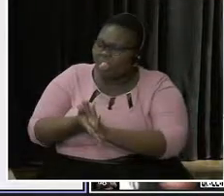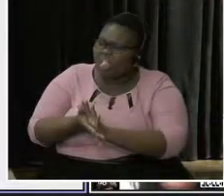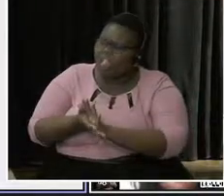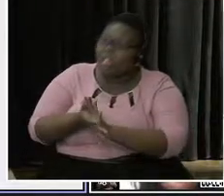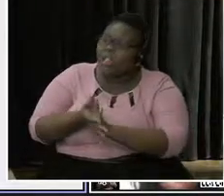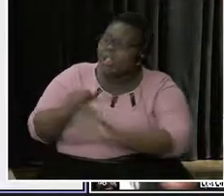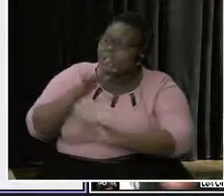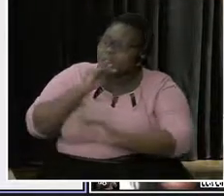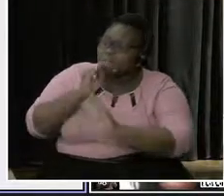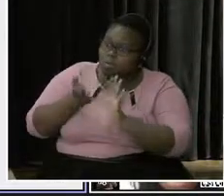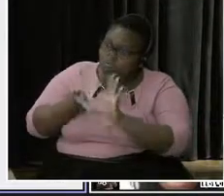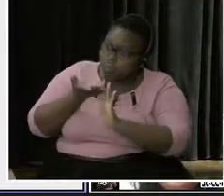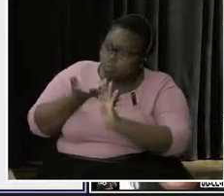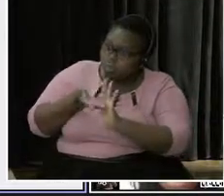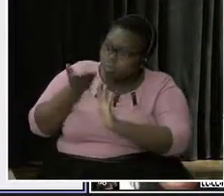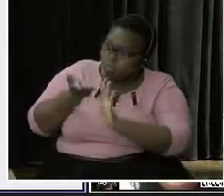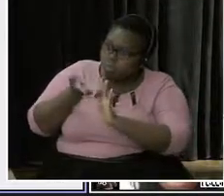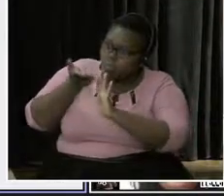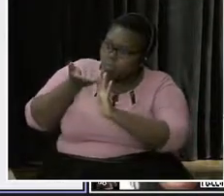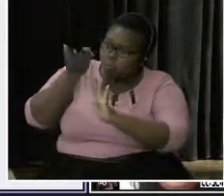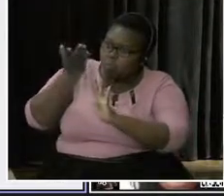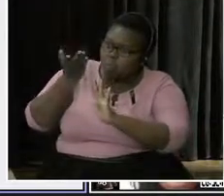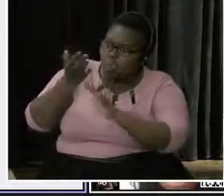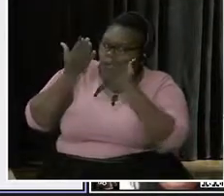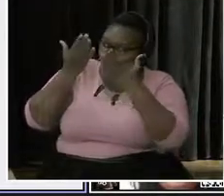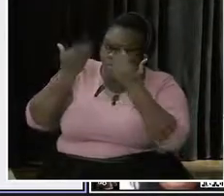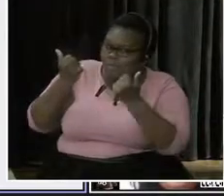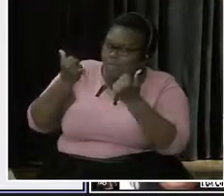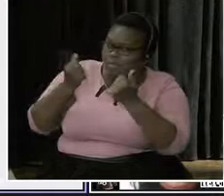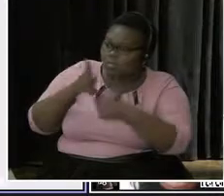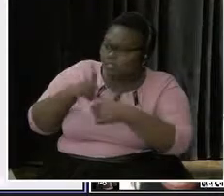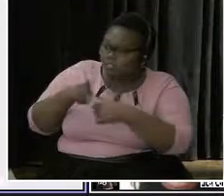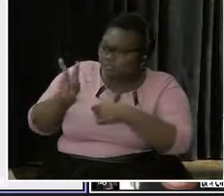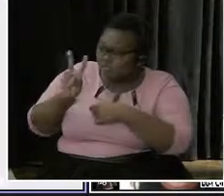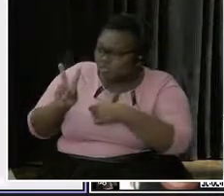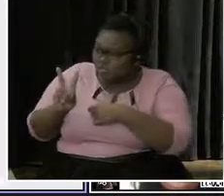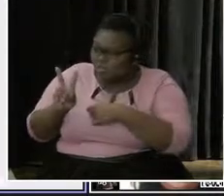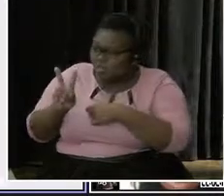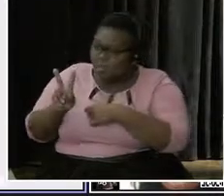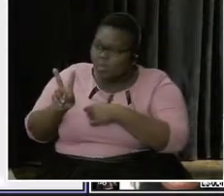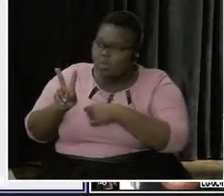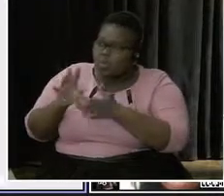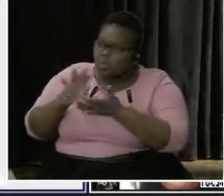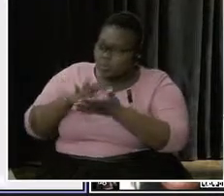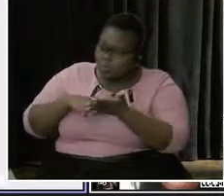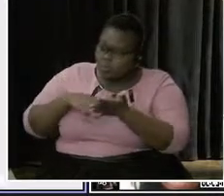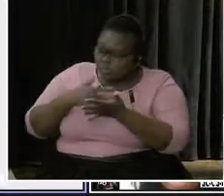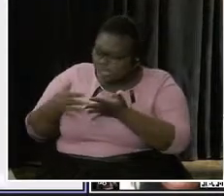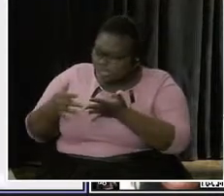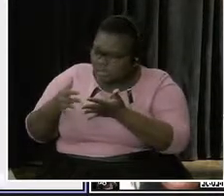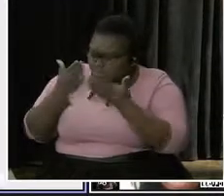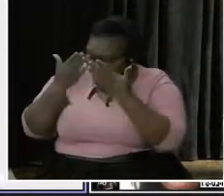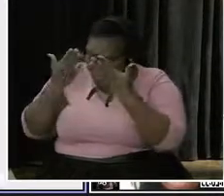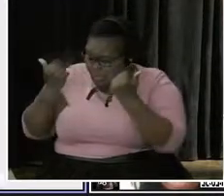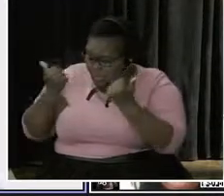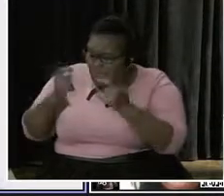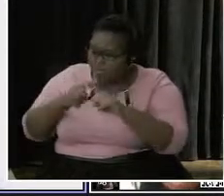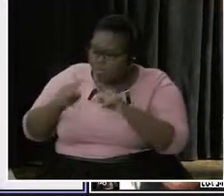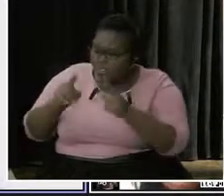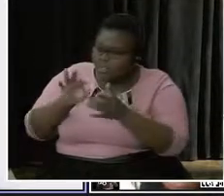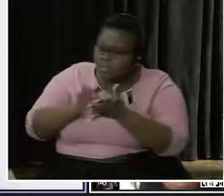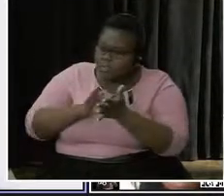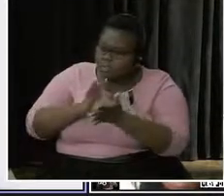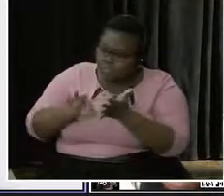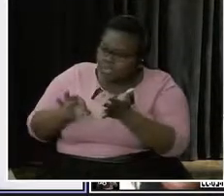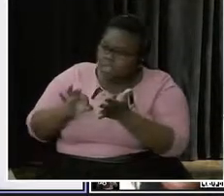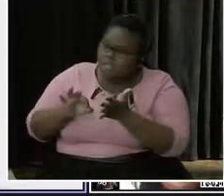the increase. Whether it's part of the grand scheme of the phase 2 of the unrest, we do not know. But elections are on the horizon and